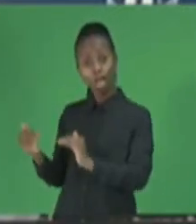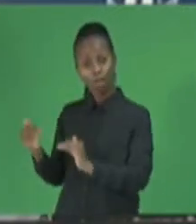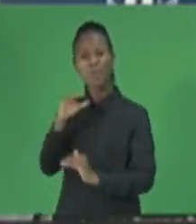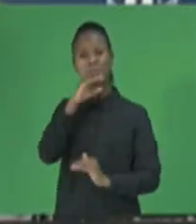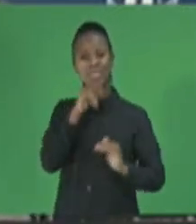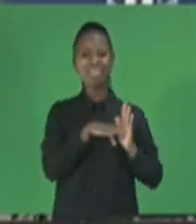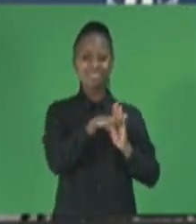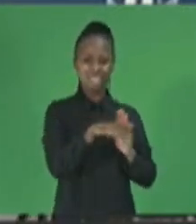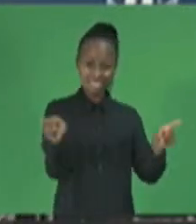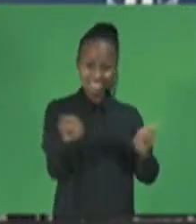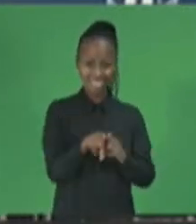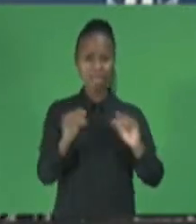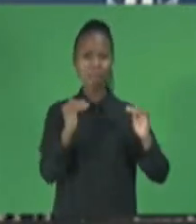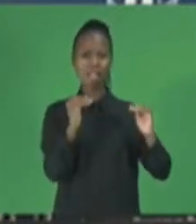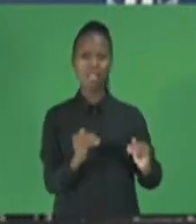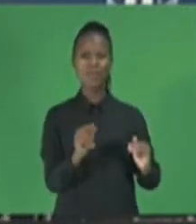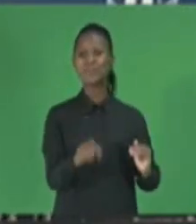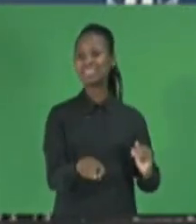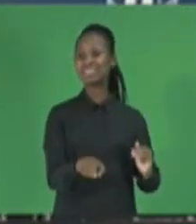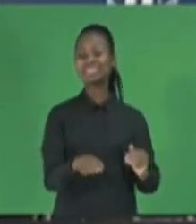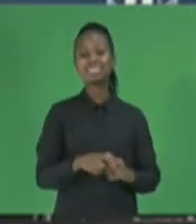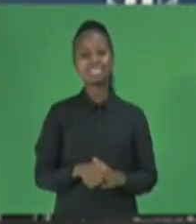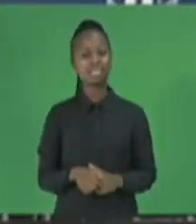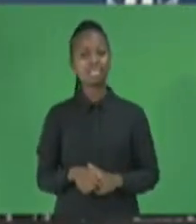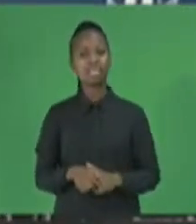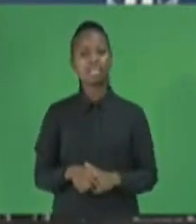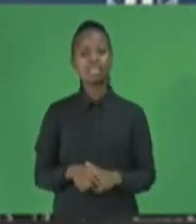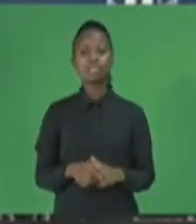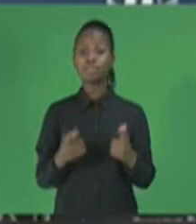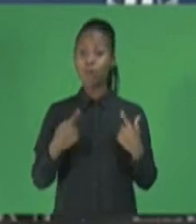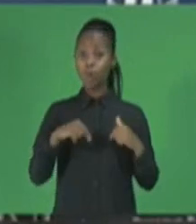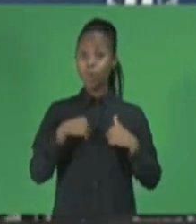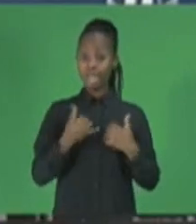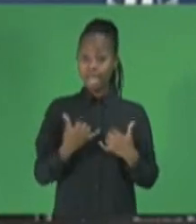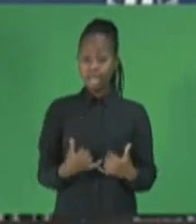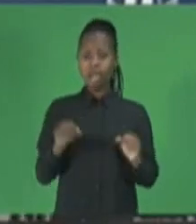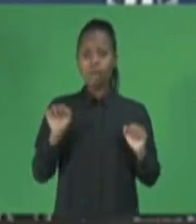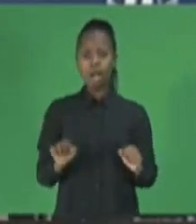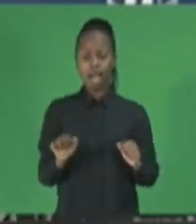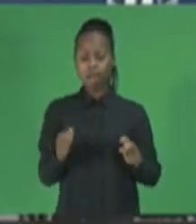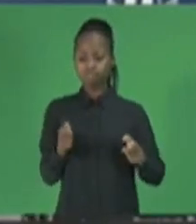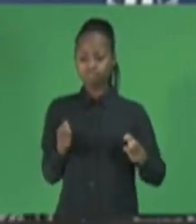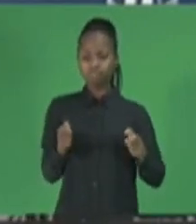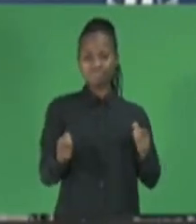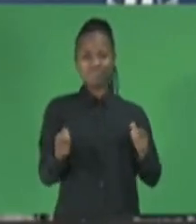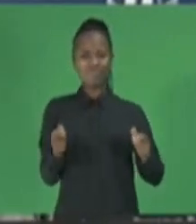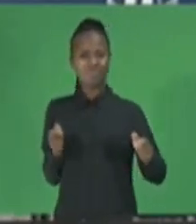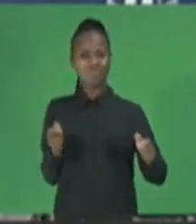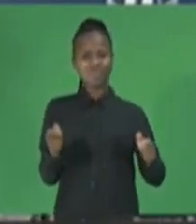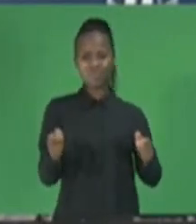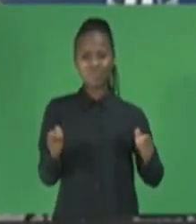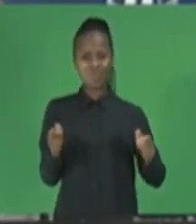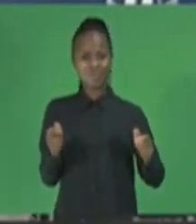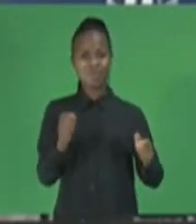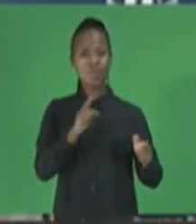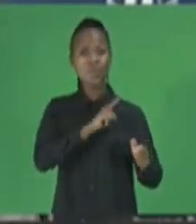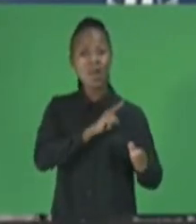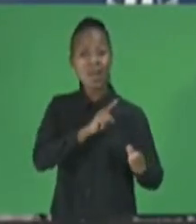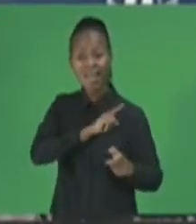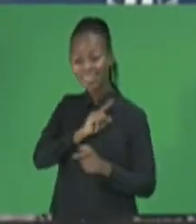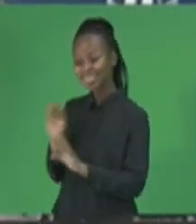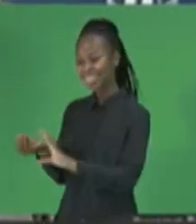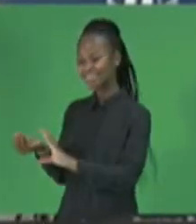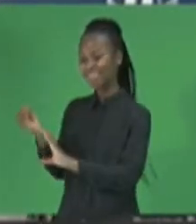lower. We are able to provide the accommodation now precisely because inflation is